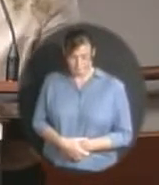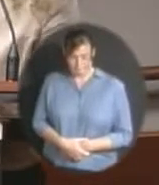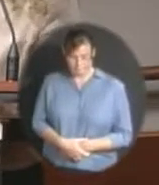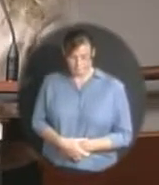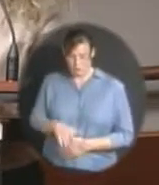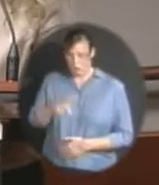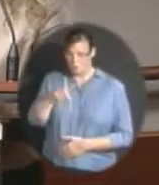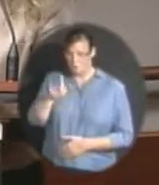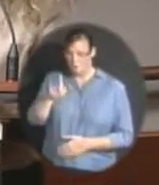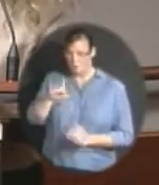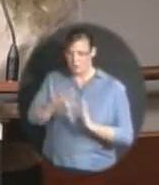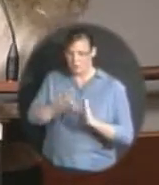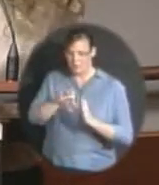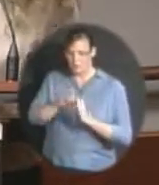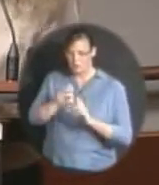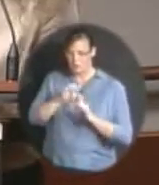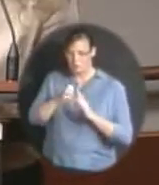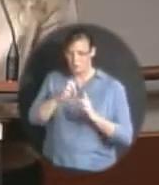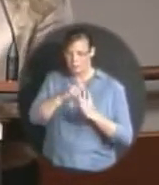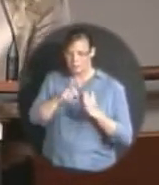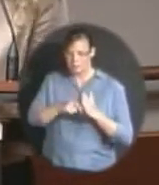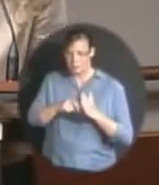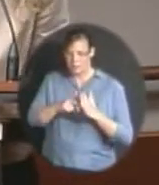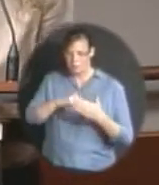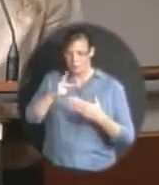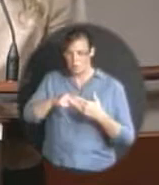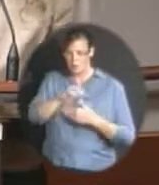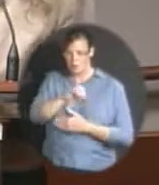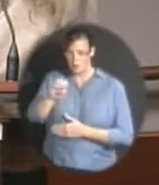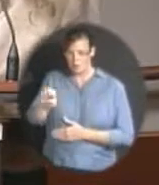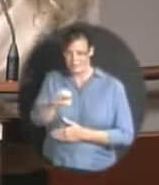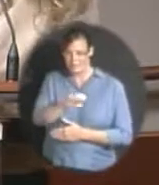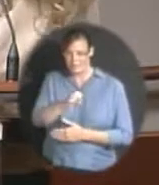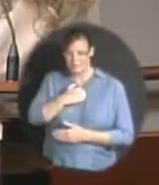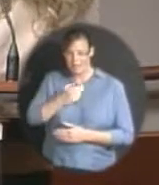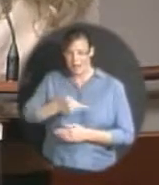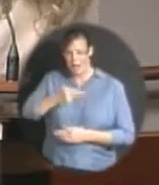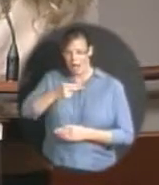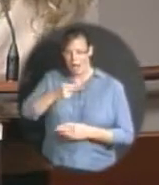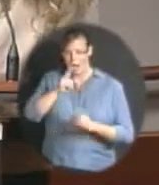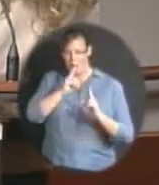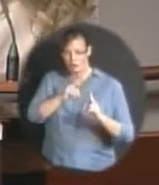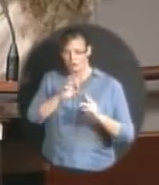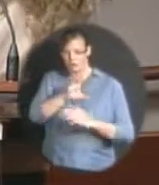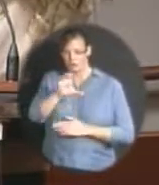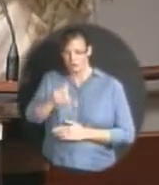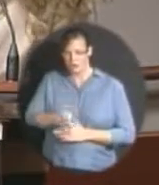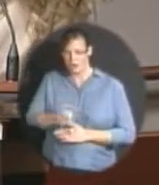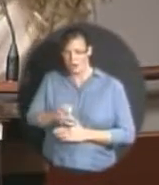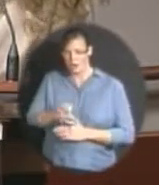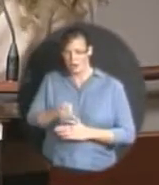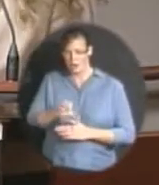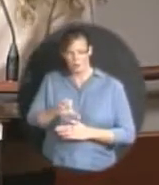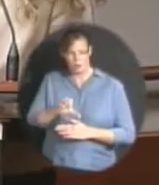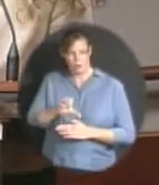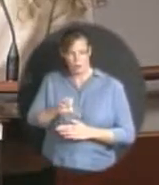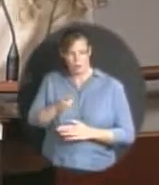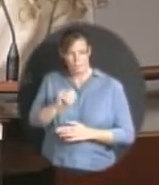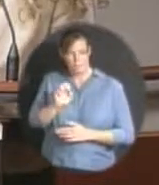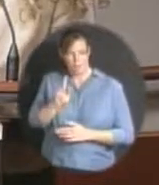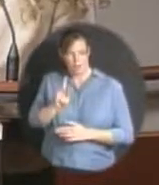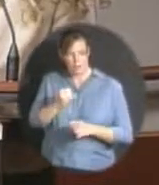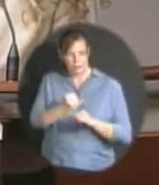The 21st Century Environmental Design program at Olathe East earned high honors at the Chicago Architecture Mock Firms competition.